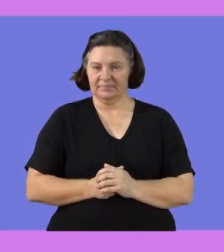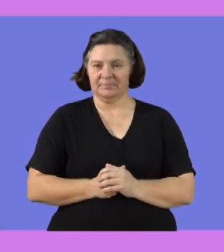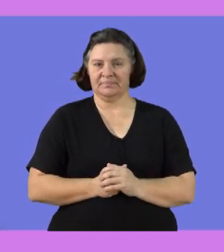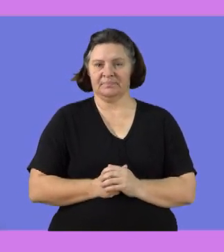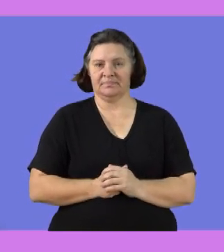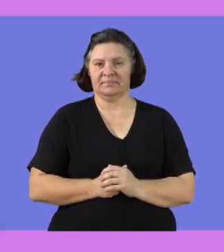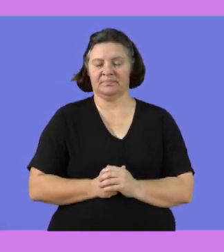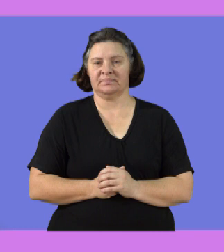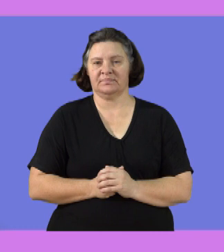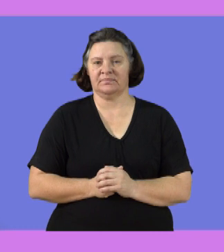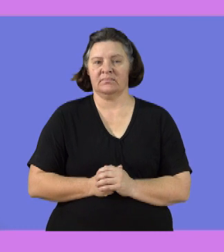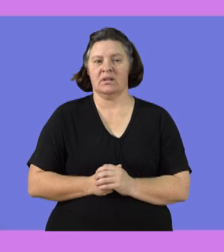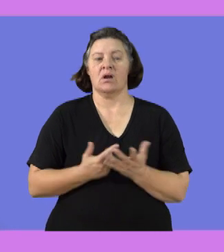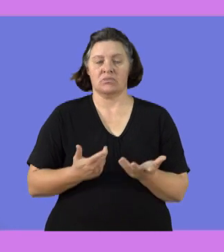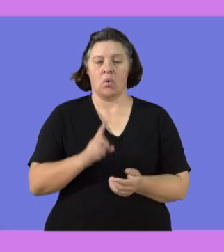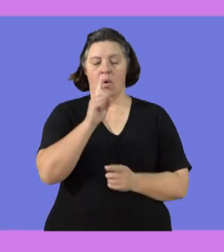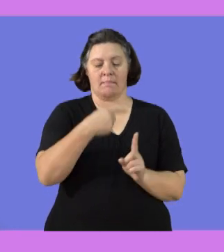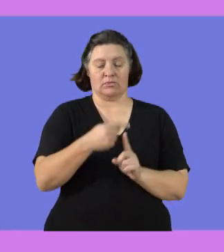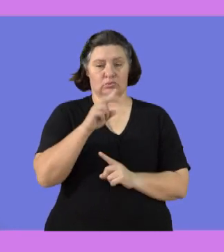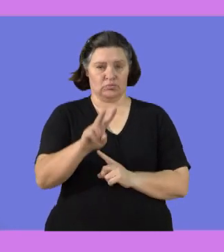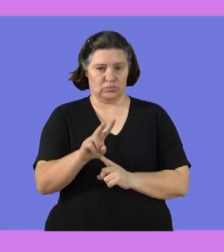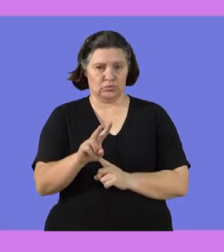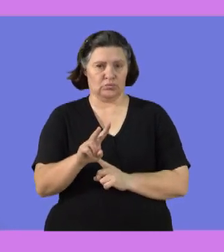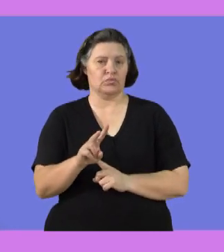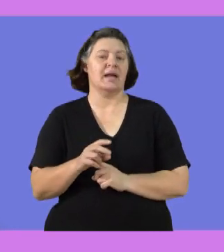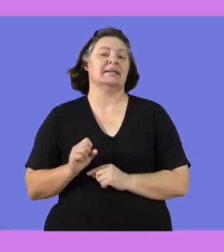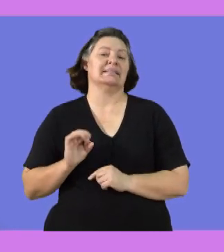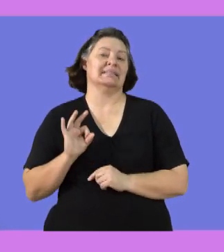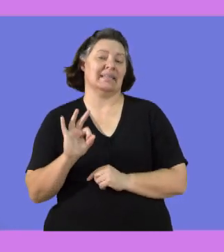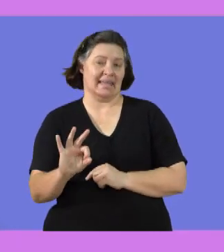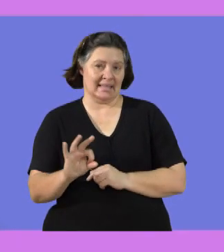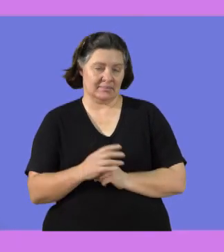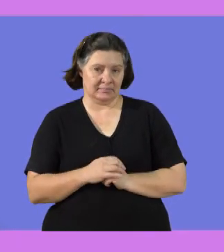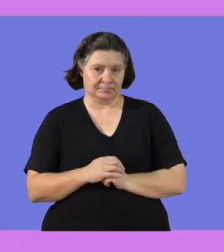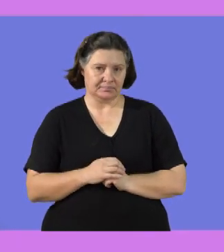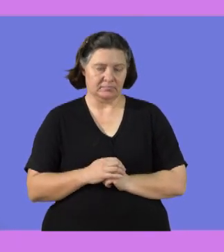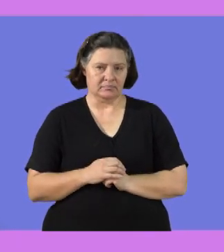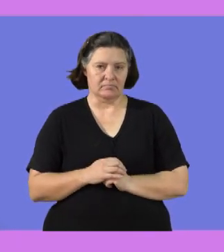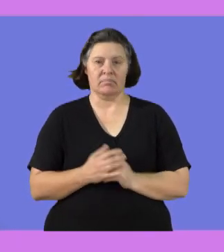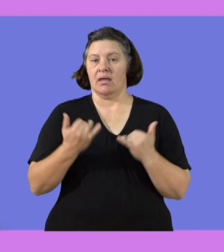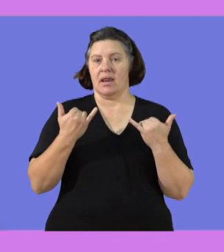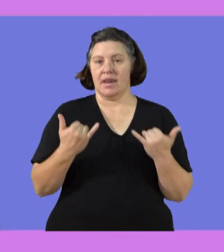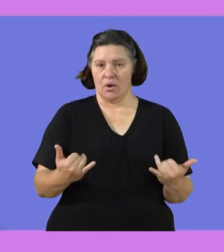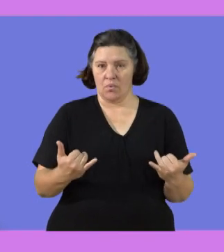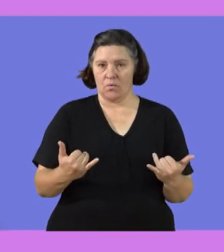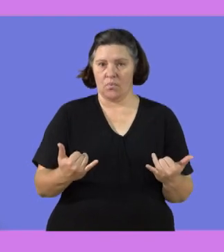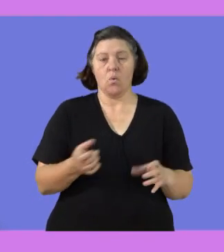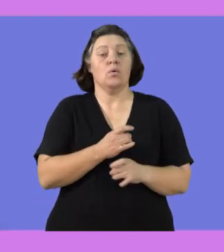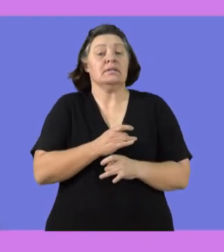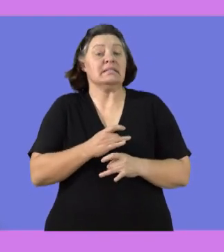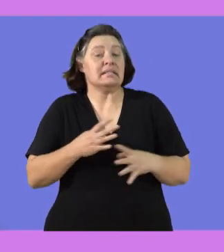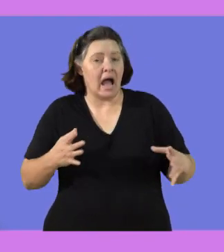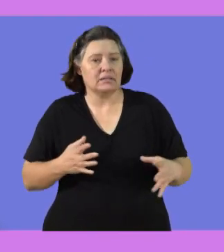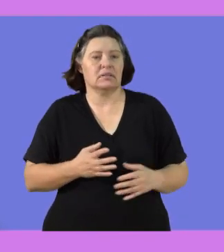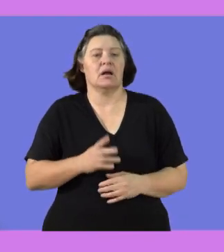sum of these values. So 1 plus 2 is equivalent to 3. Now we can start